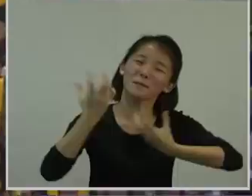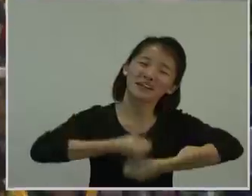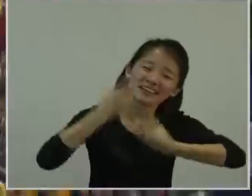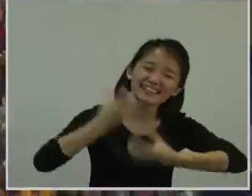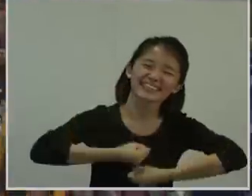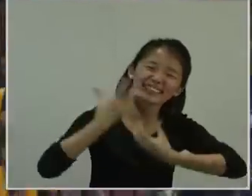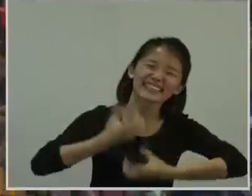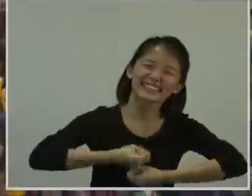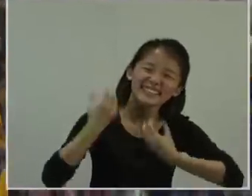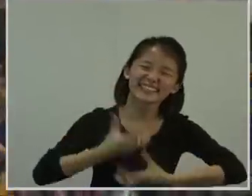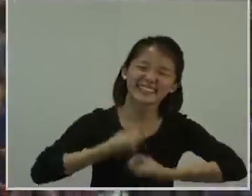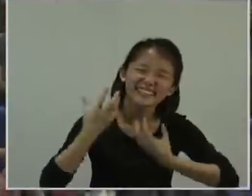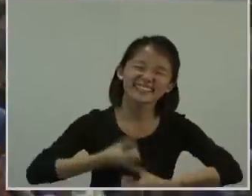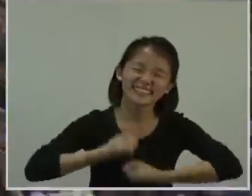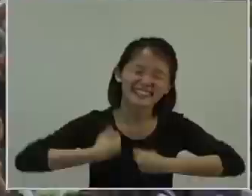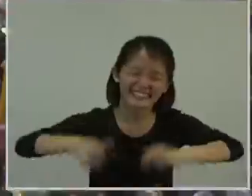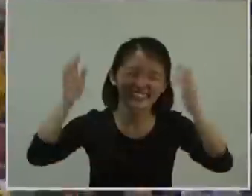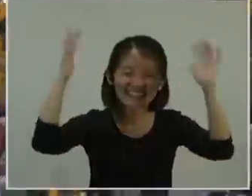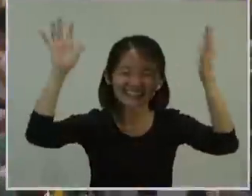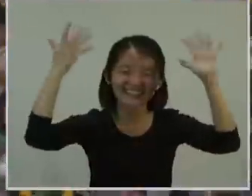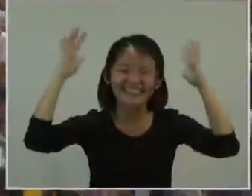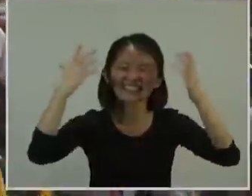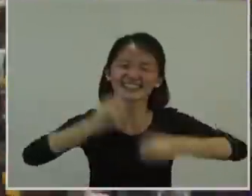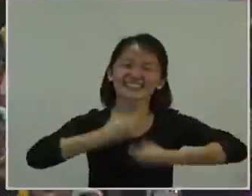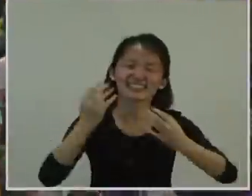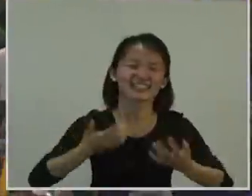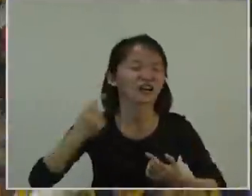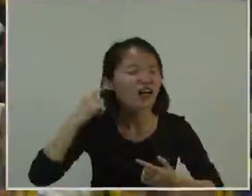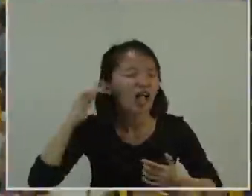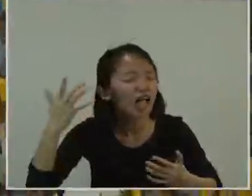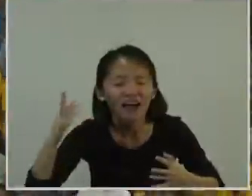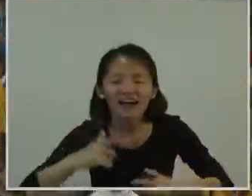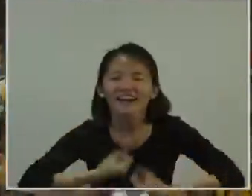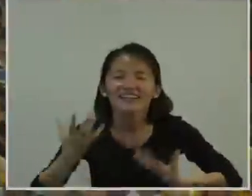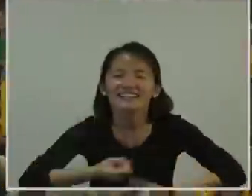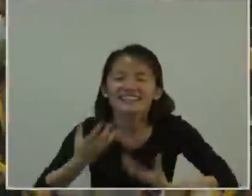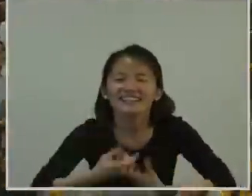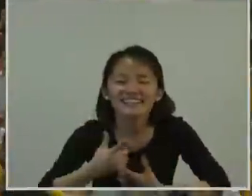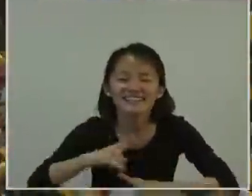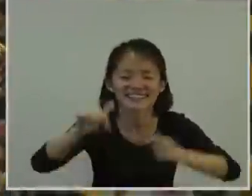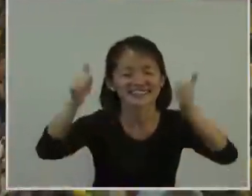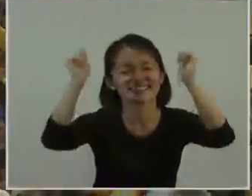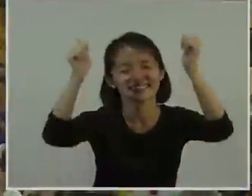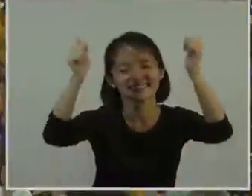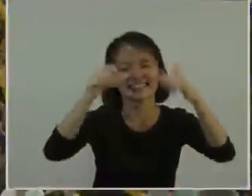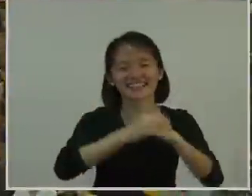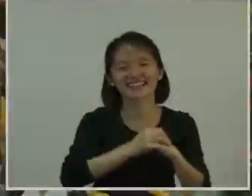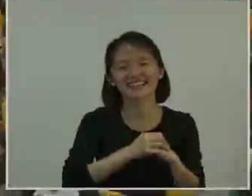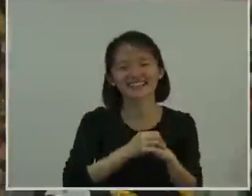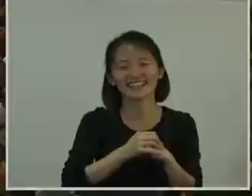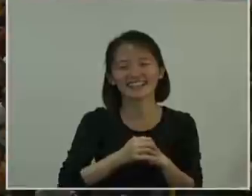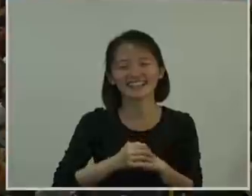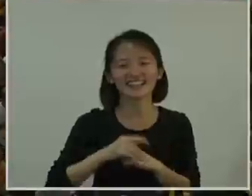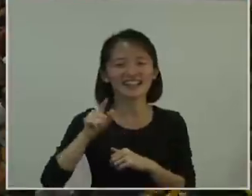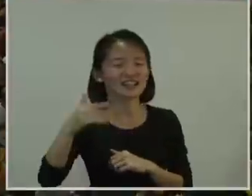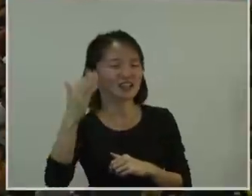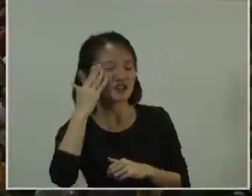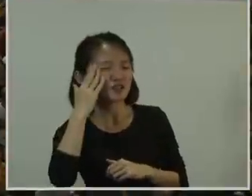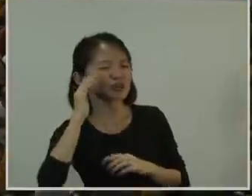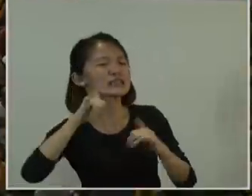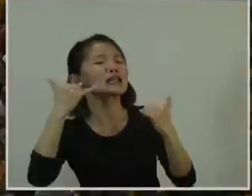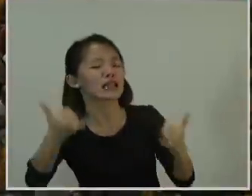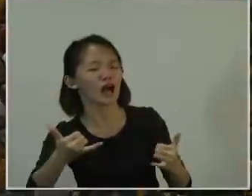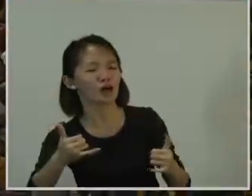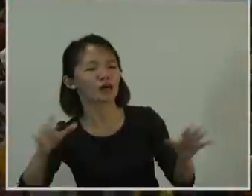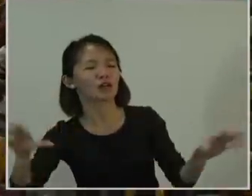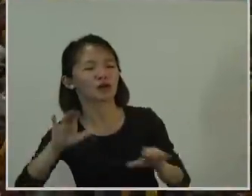noise! Woo! Yeah, I can hear you! You know what? We were doing a half Kallang wave.